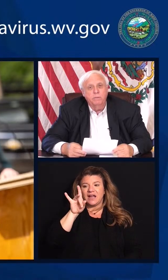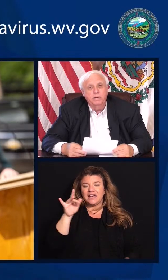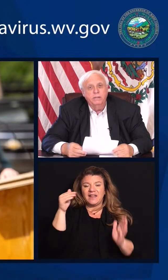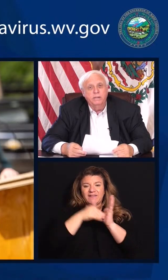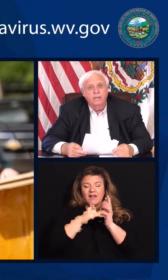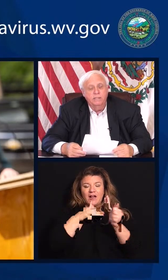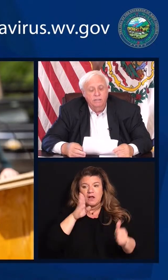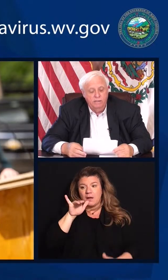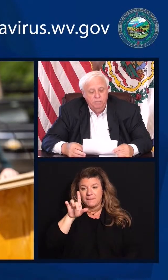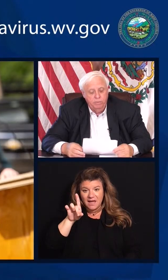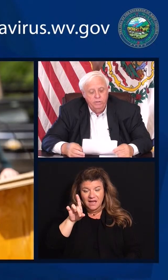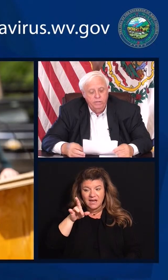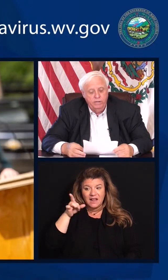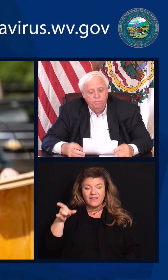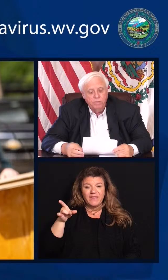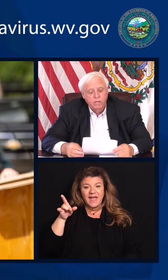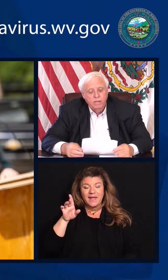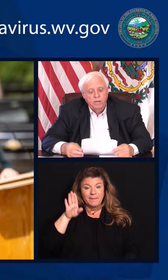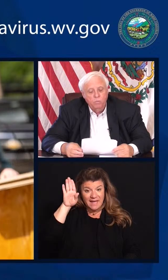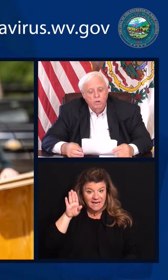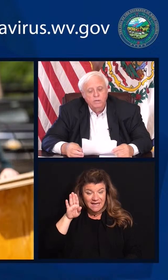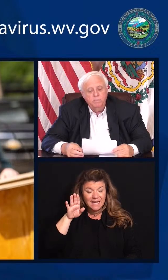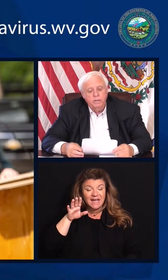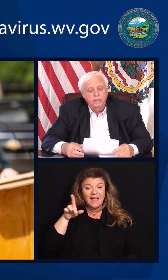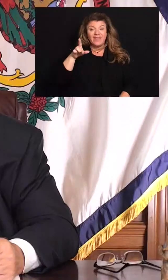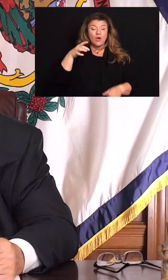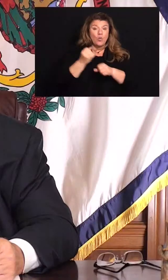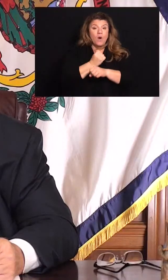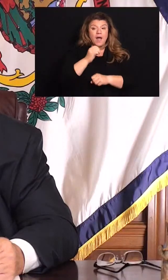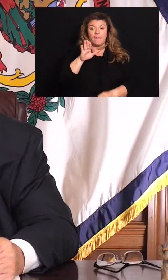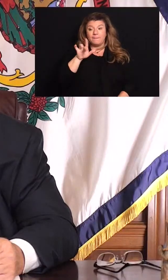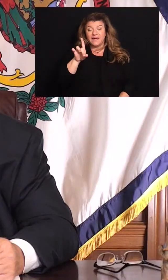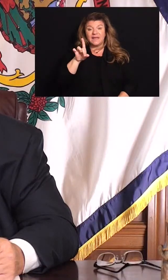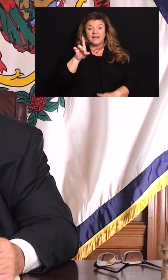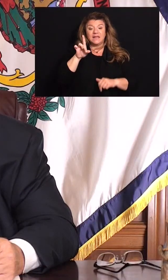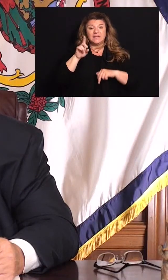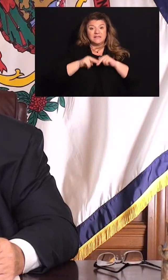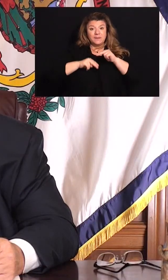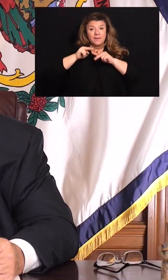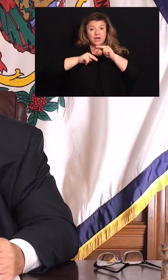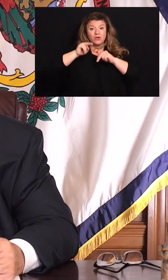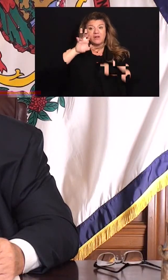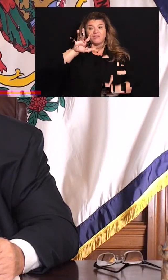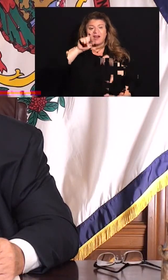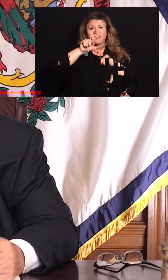$147,618,000 bid that they put in, and won the bid to build a